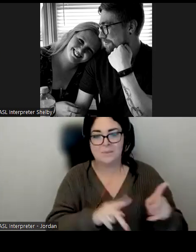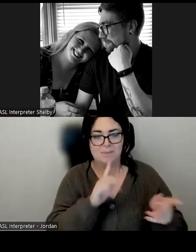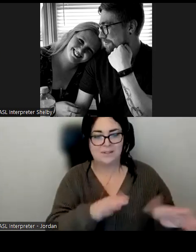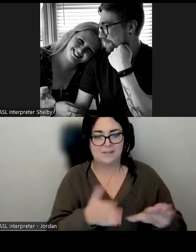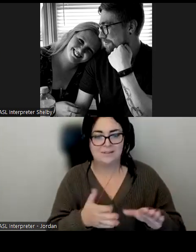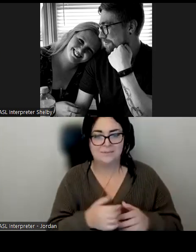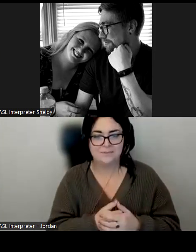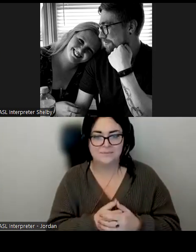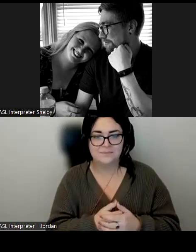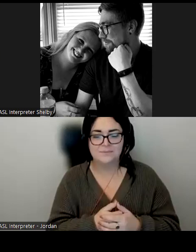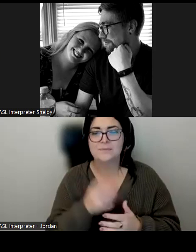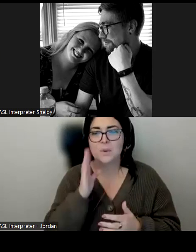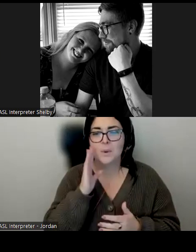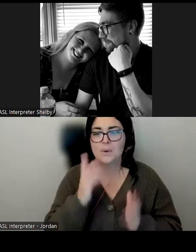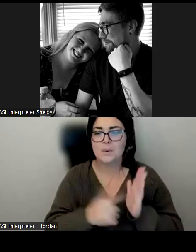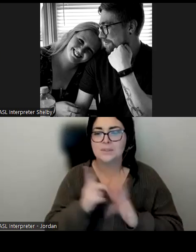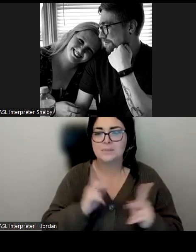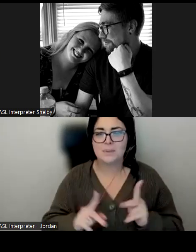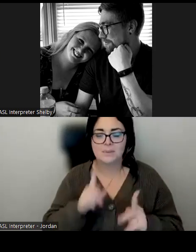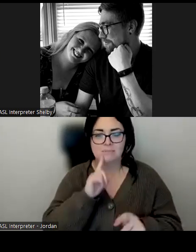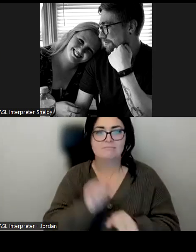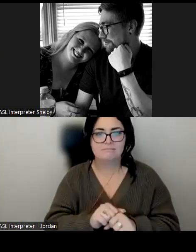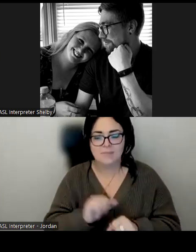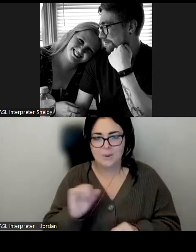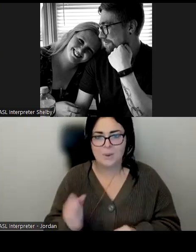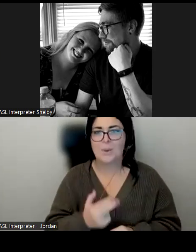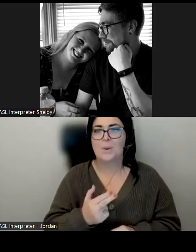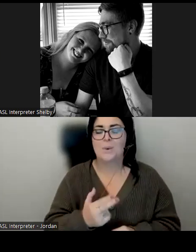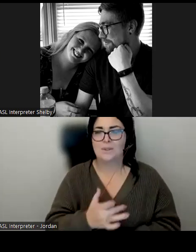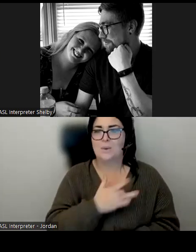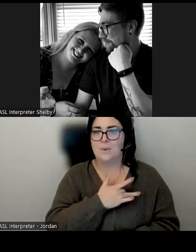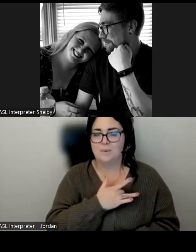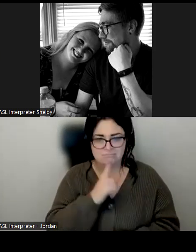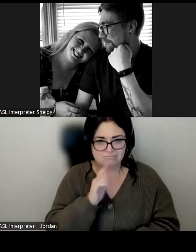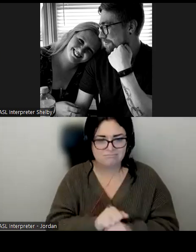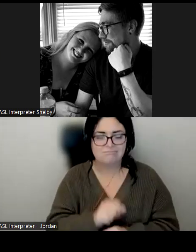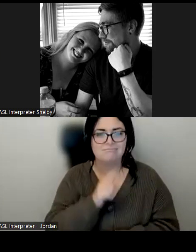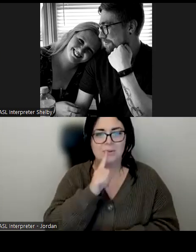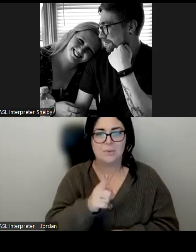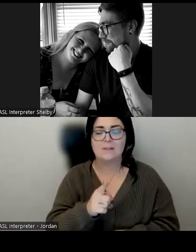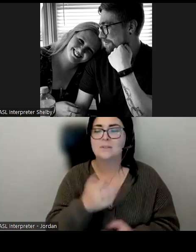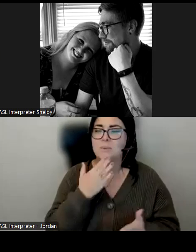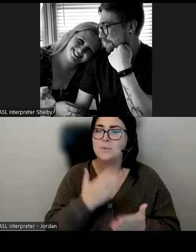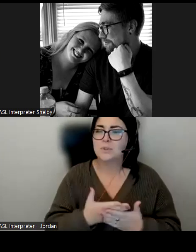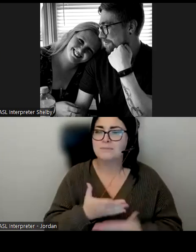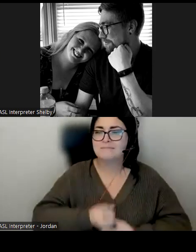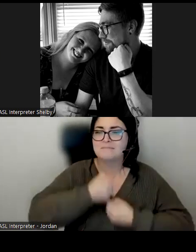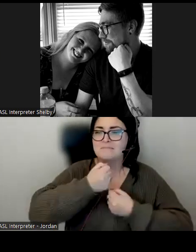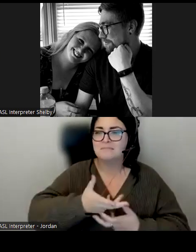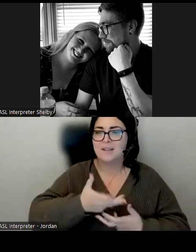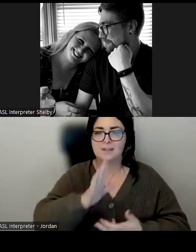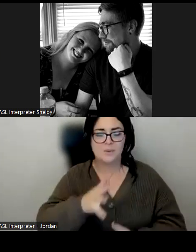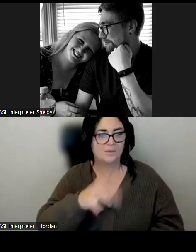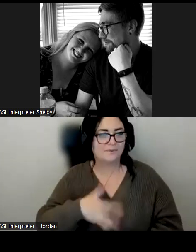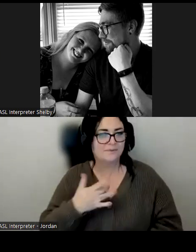These things sometimes for people make the loss very real. It can be an opportunity to express thoughts and feelings about the person who